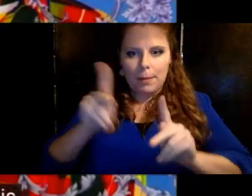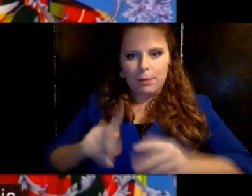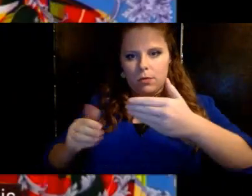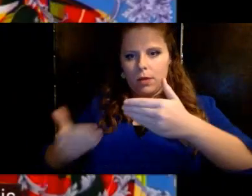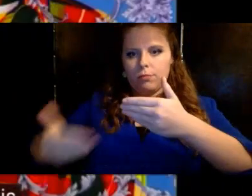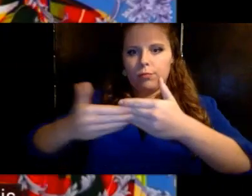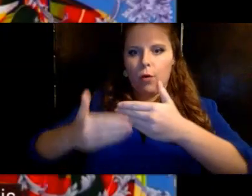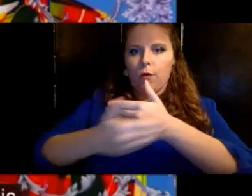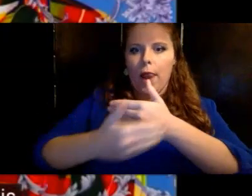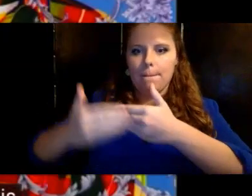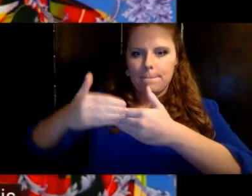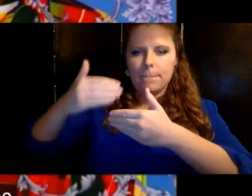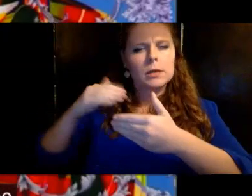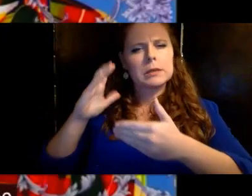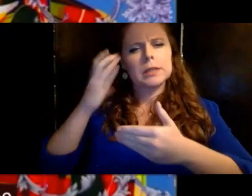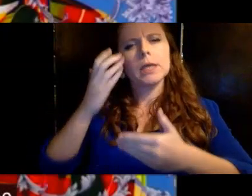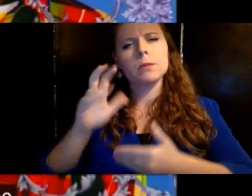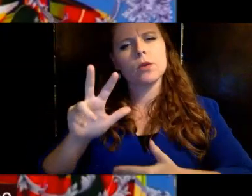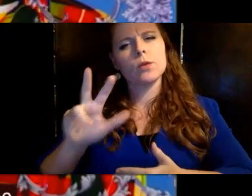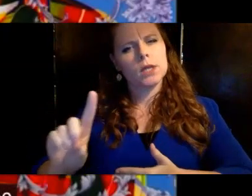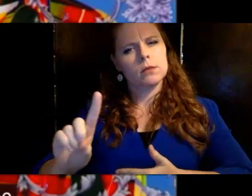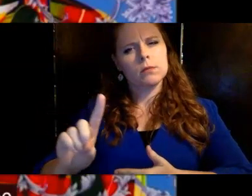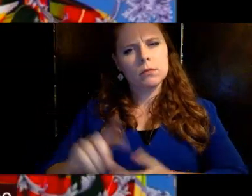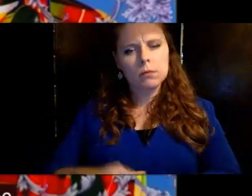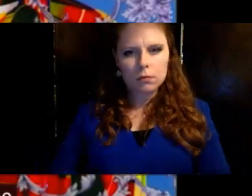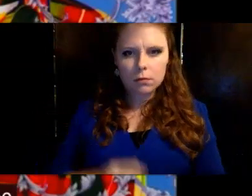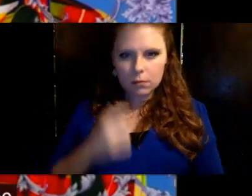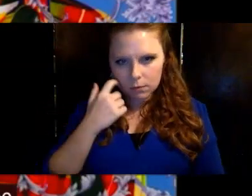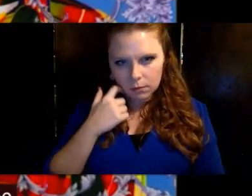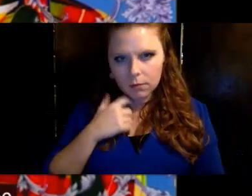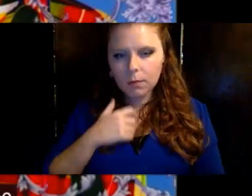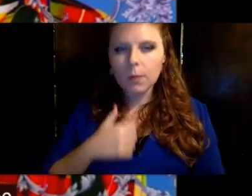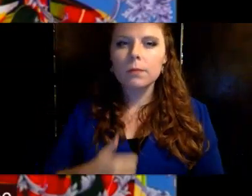This overlapping gives a sense of three-dimensional space.